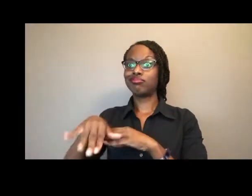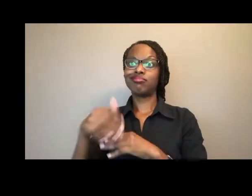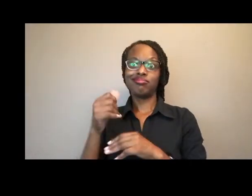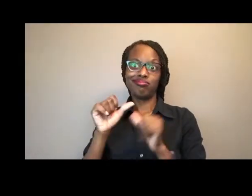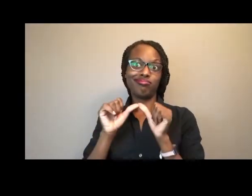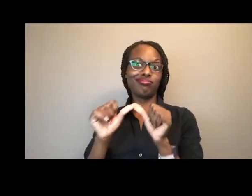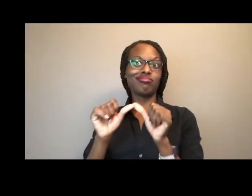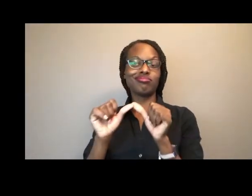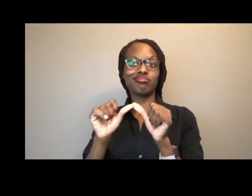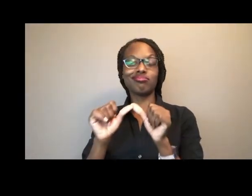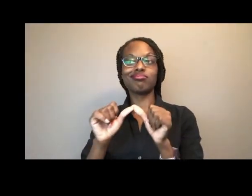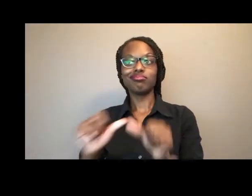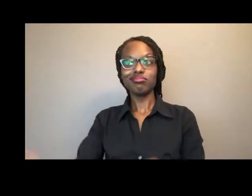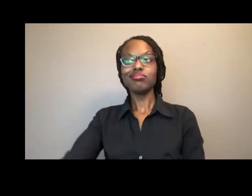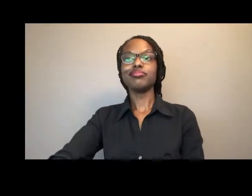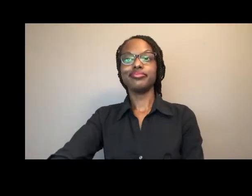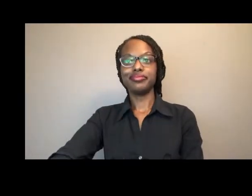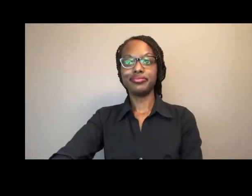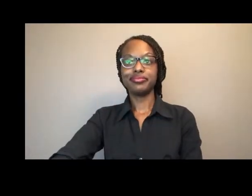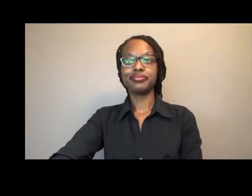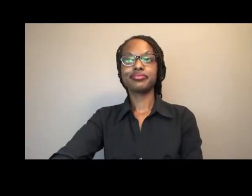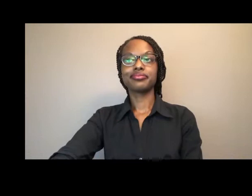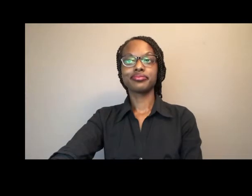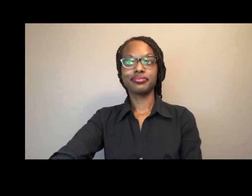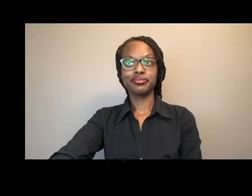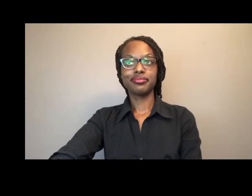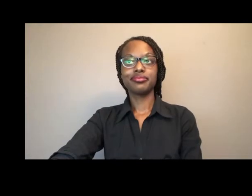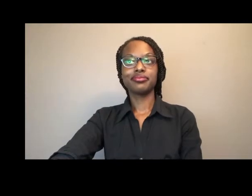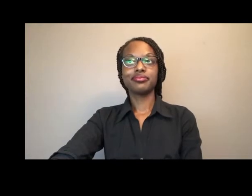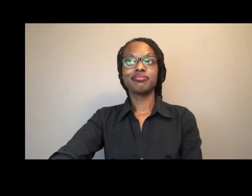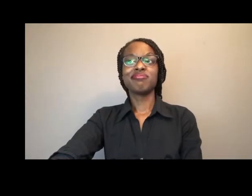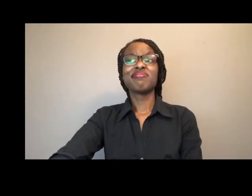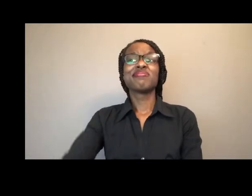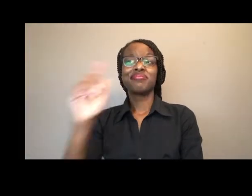nobody knew this